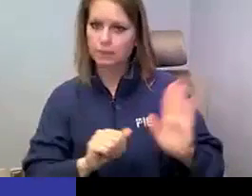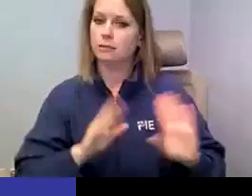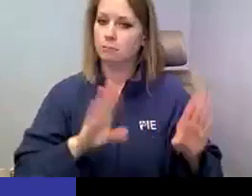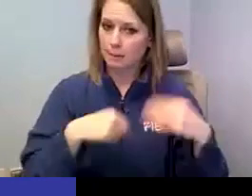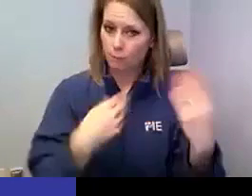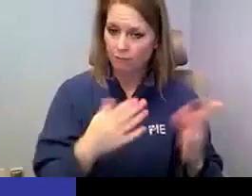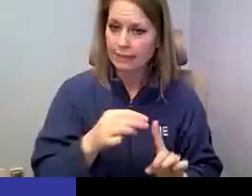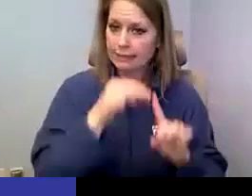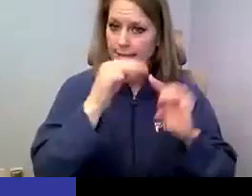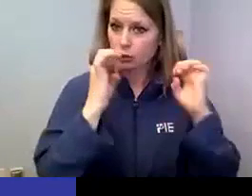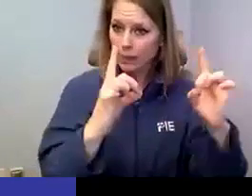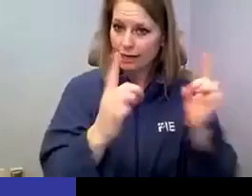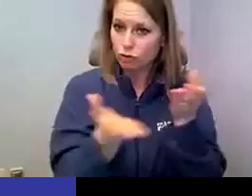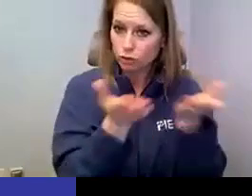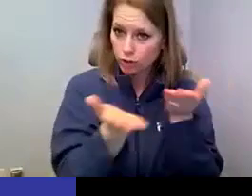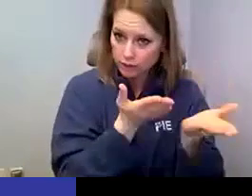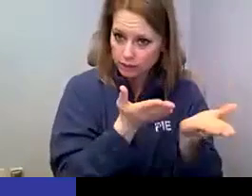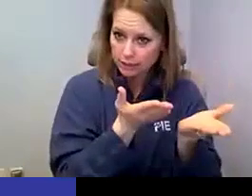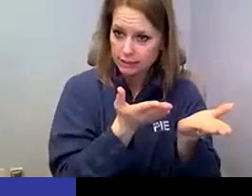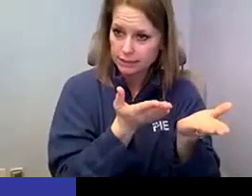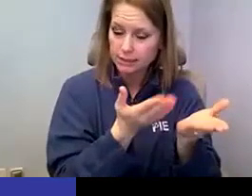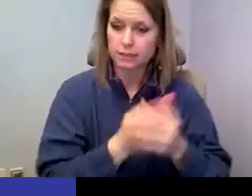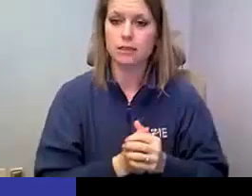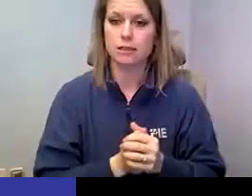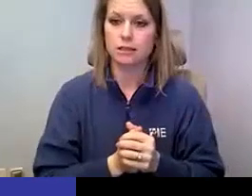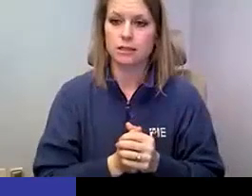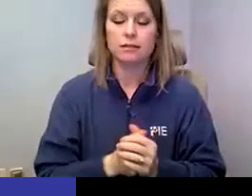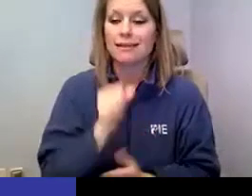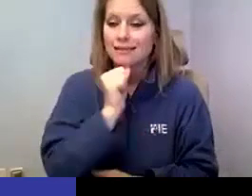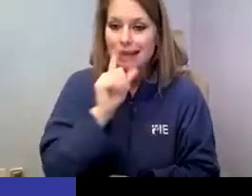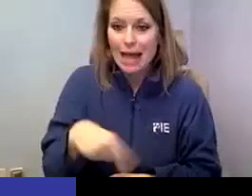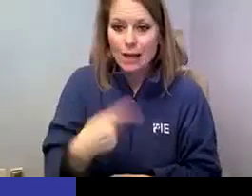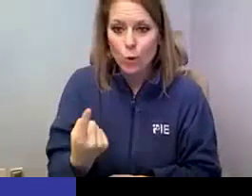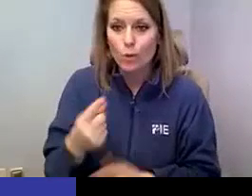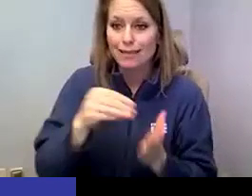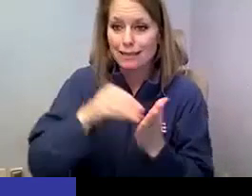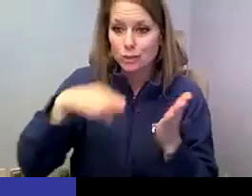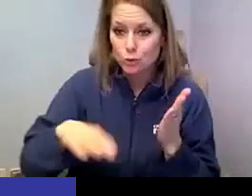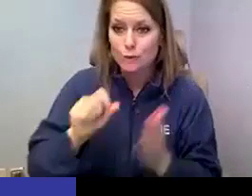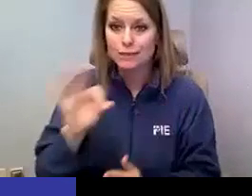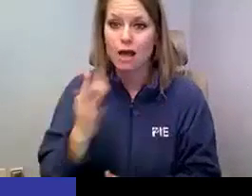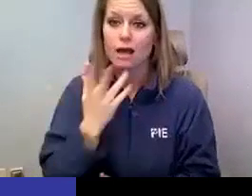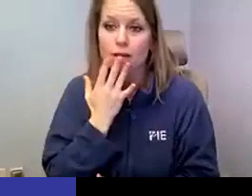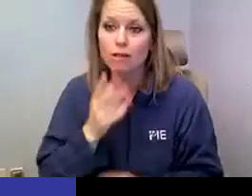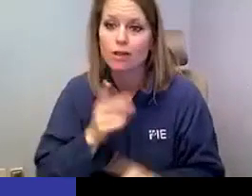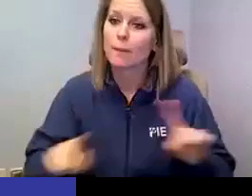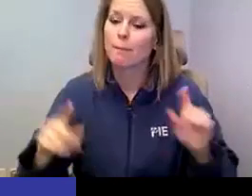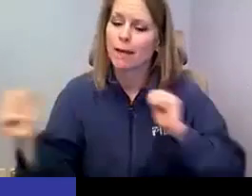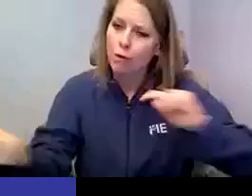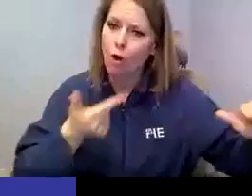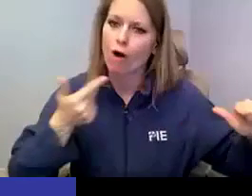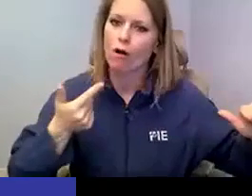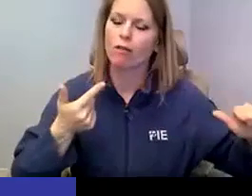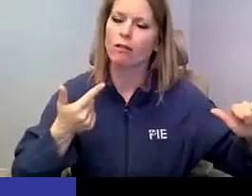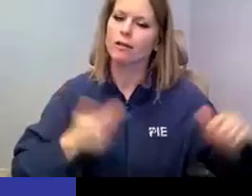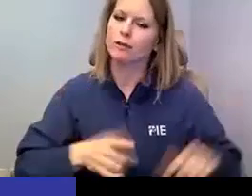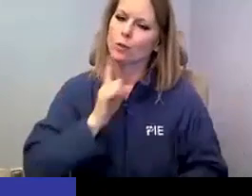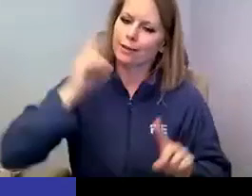education services is inappropriate, not just for students of color, but for any students. So it's about accurate